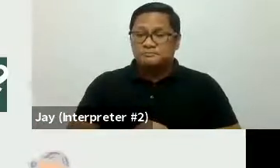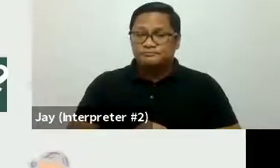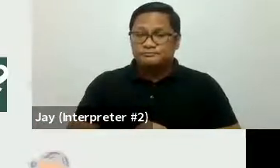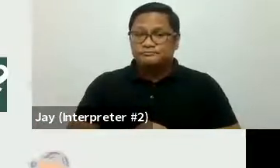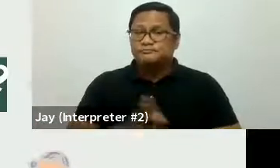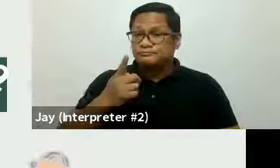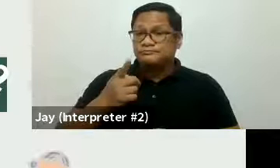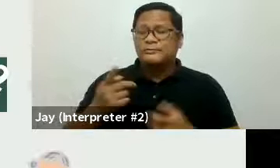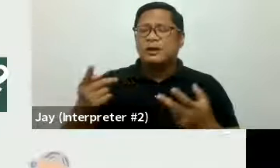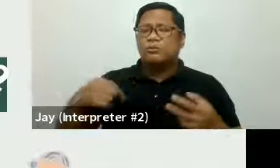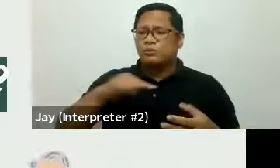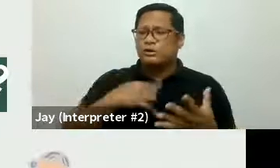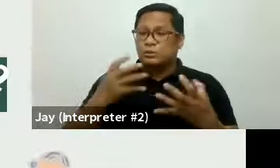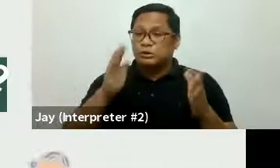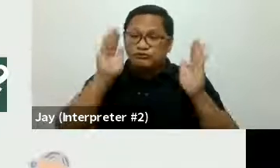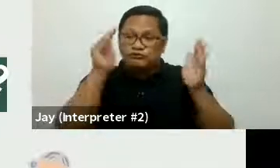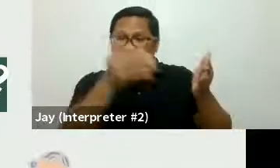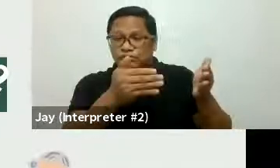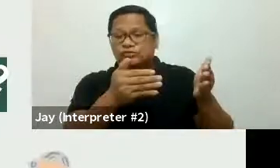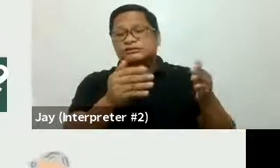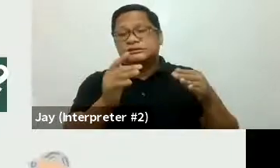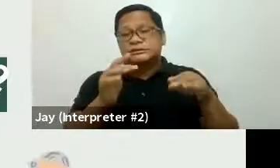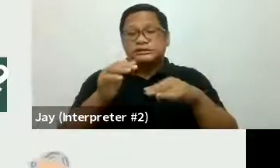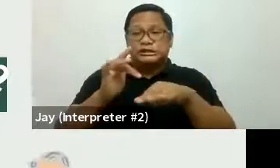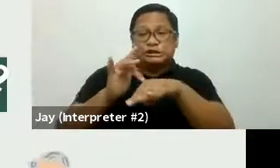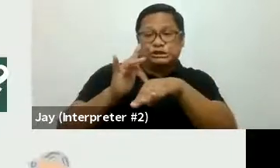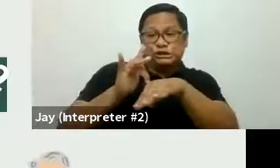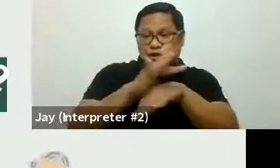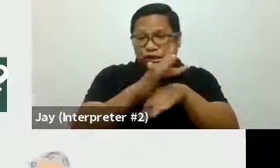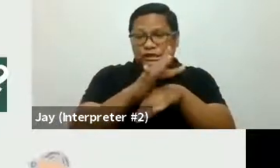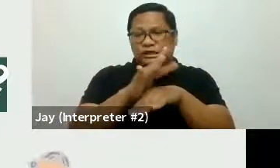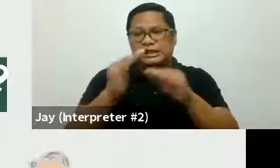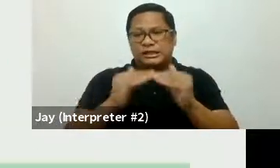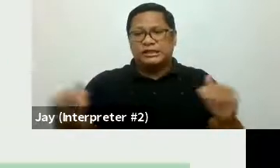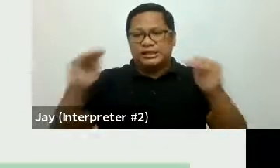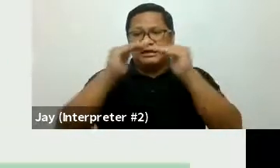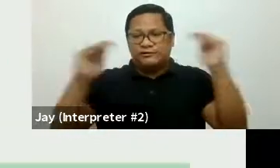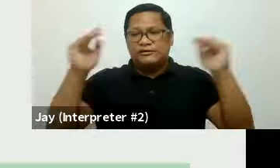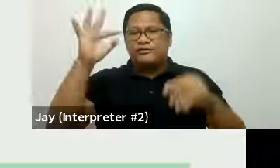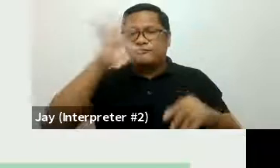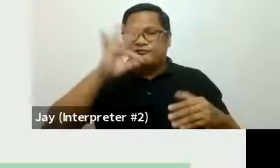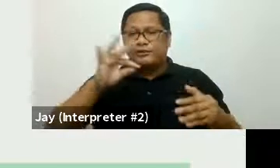As mentioned, we wanted to focus in the earlier stages of the Filipino life